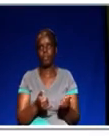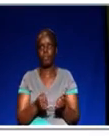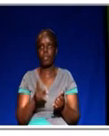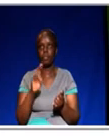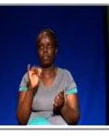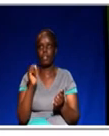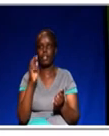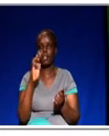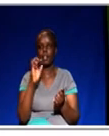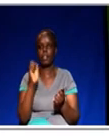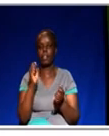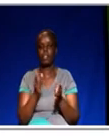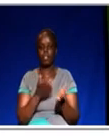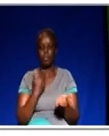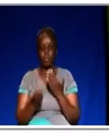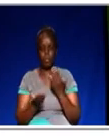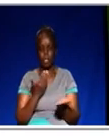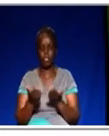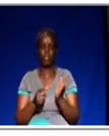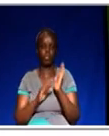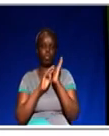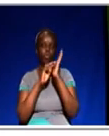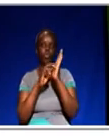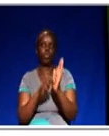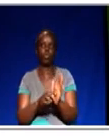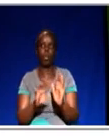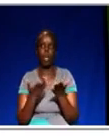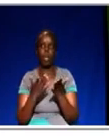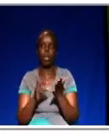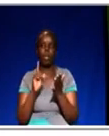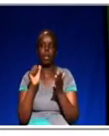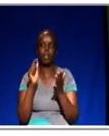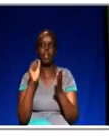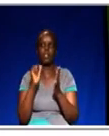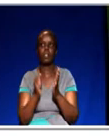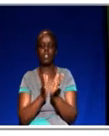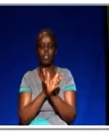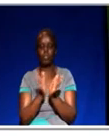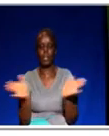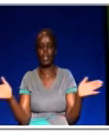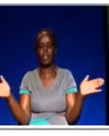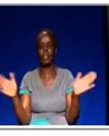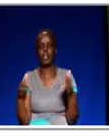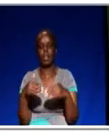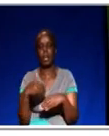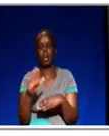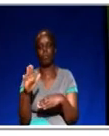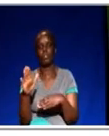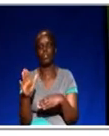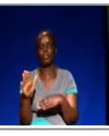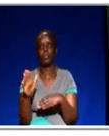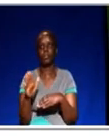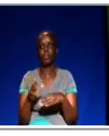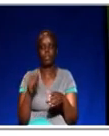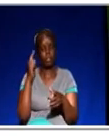Variance is one of the measures that are used to show how a data set is spread out.